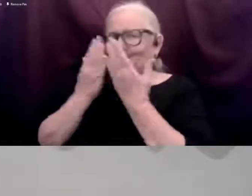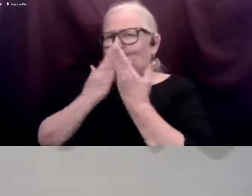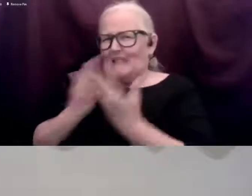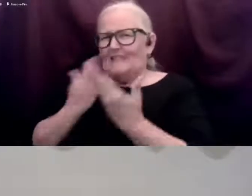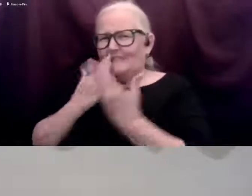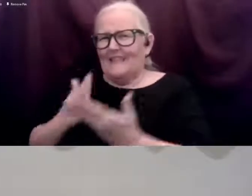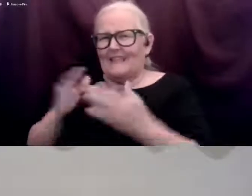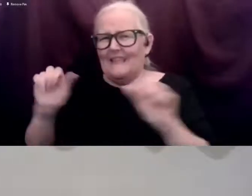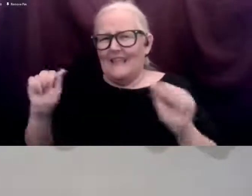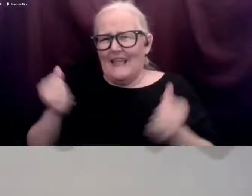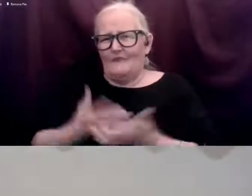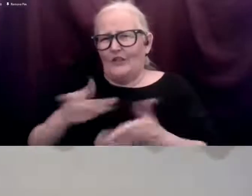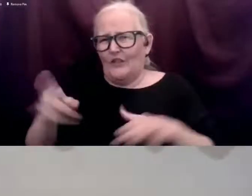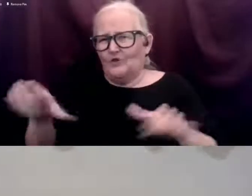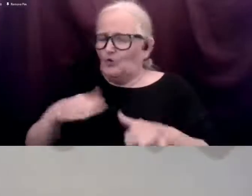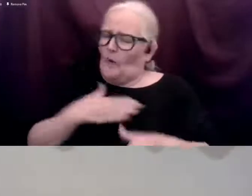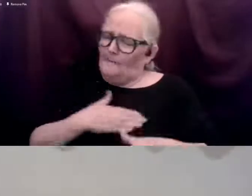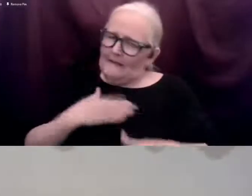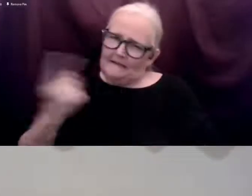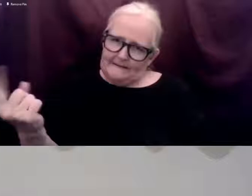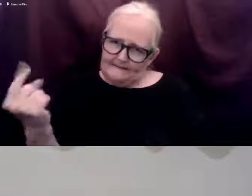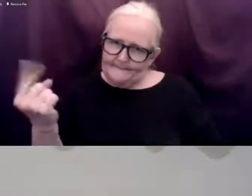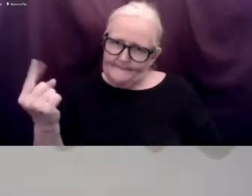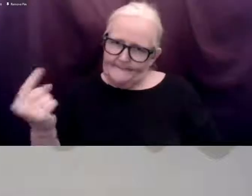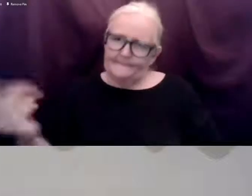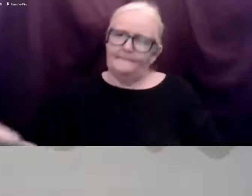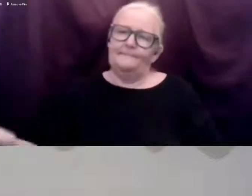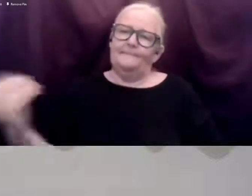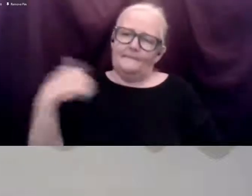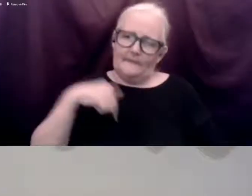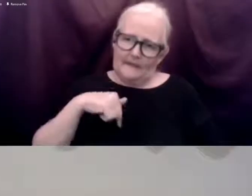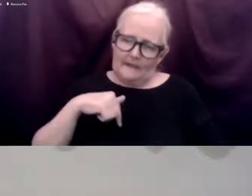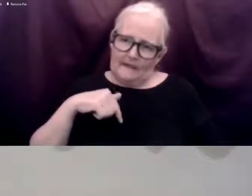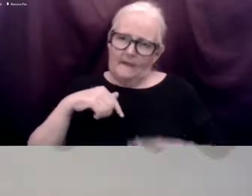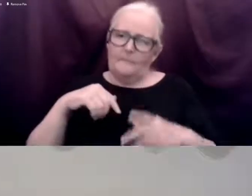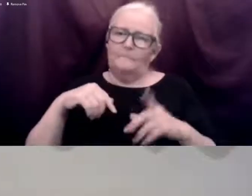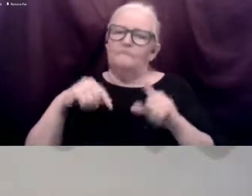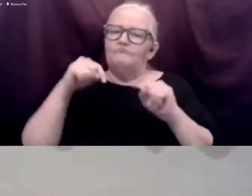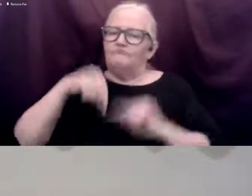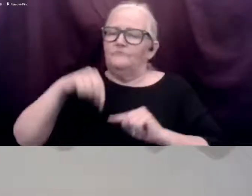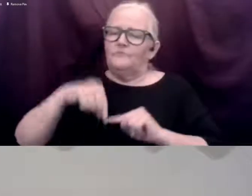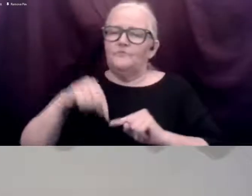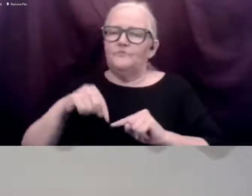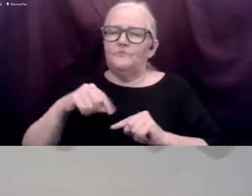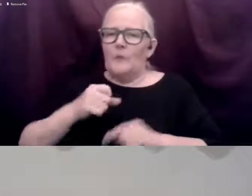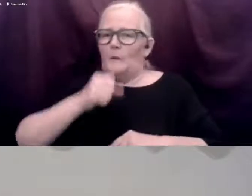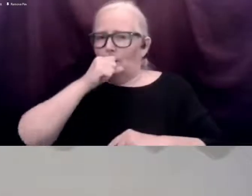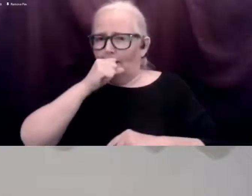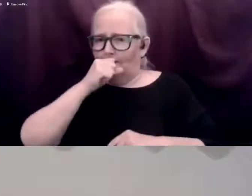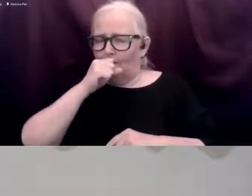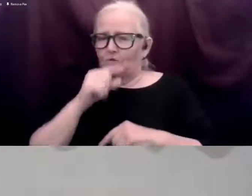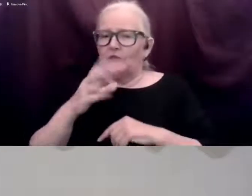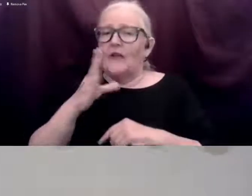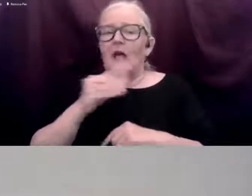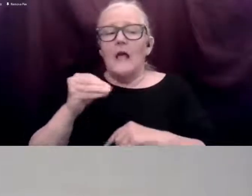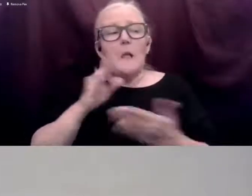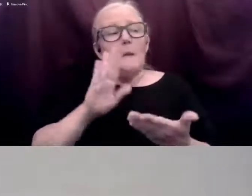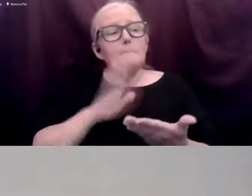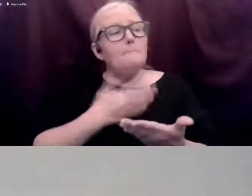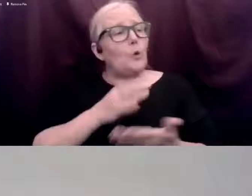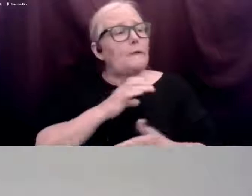us down here at the Joys and Sorrows mic? And could I have the members of the music committee come up and assist me with